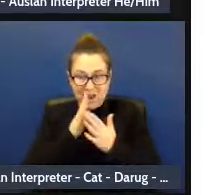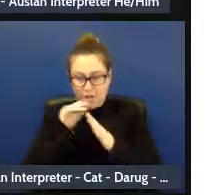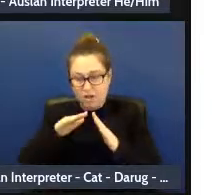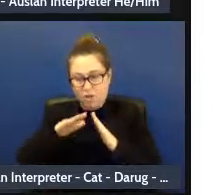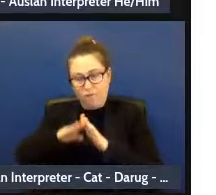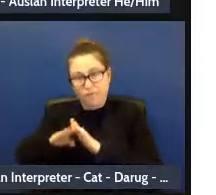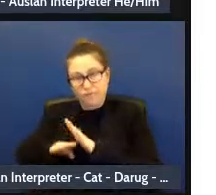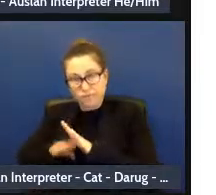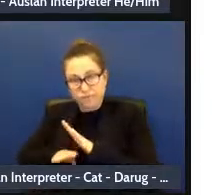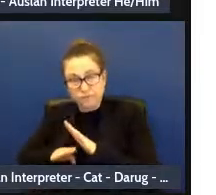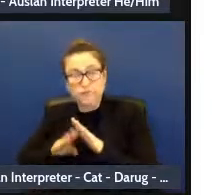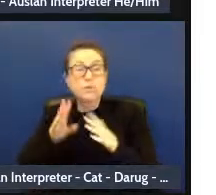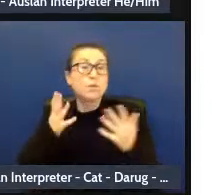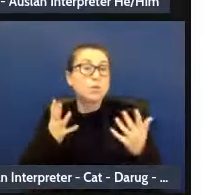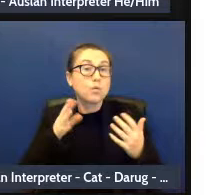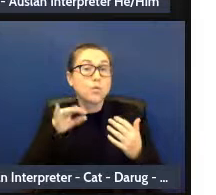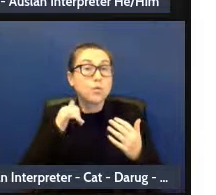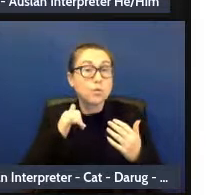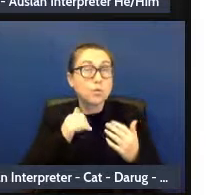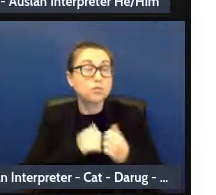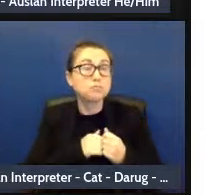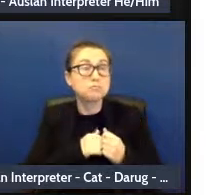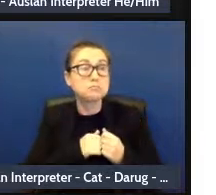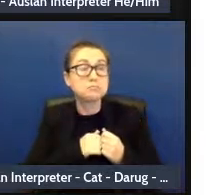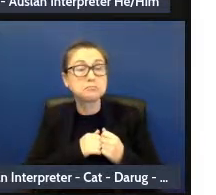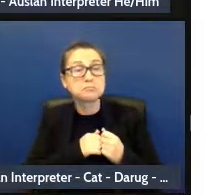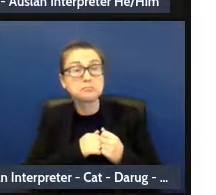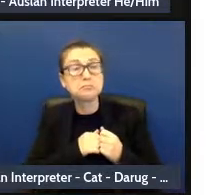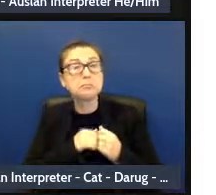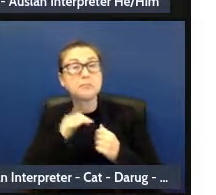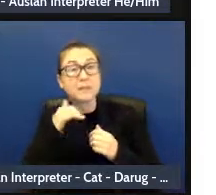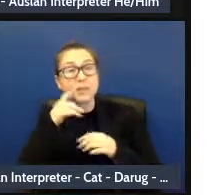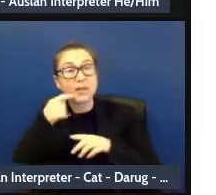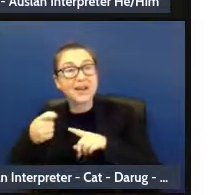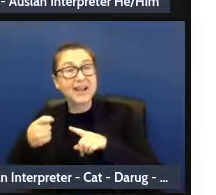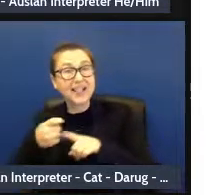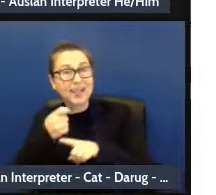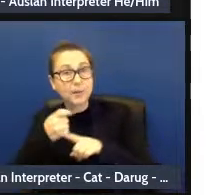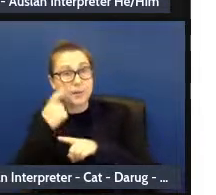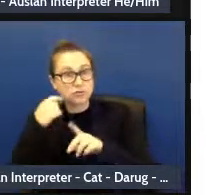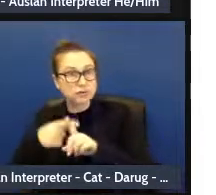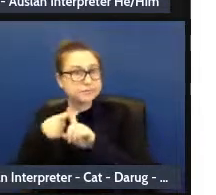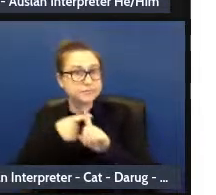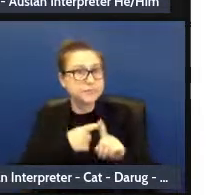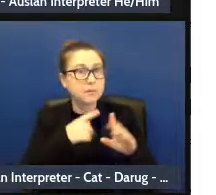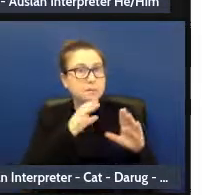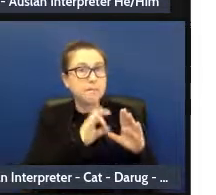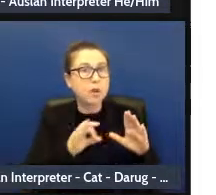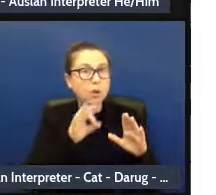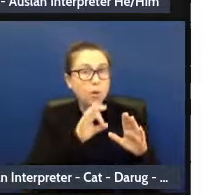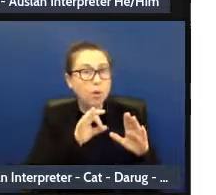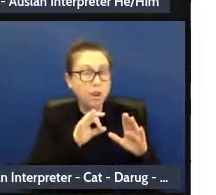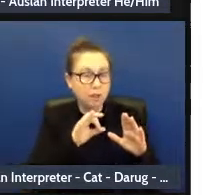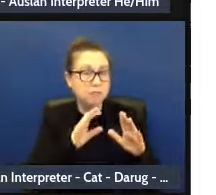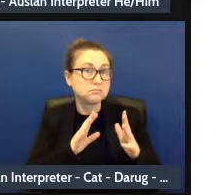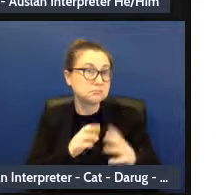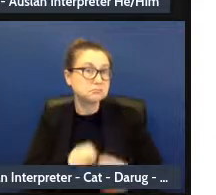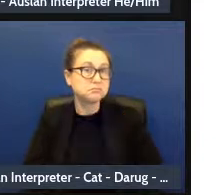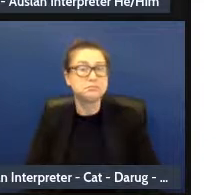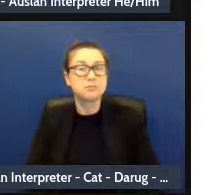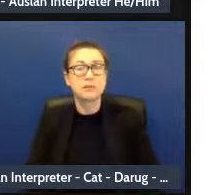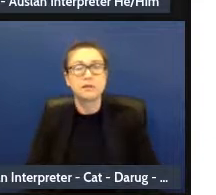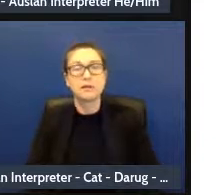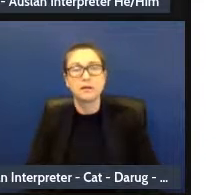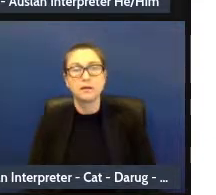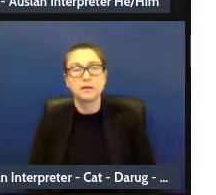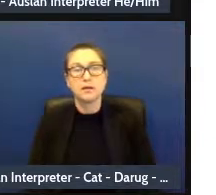elevation, or we could potentially develop a therapy to target that molecule to prevent the pressure elevation. All right,